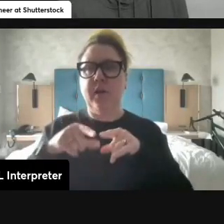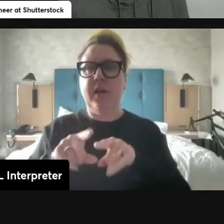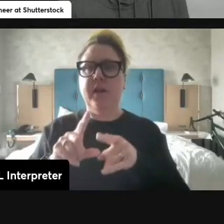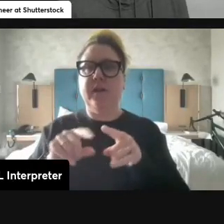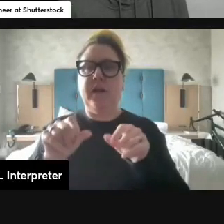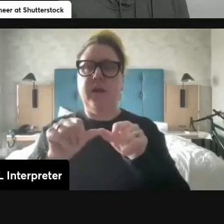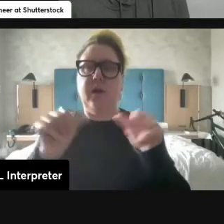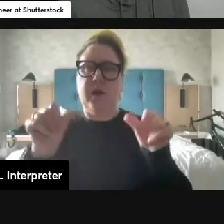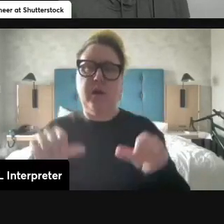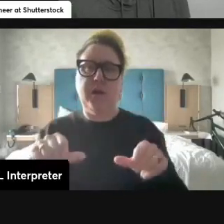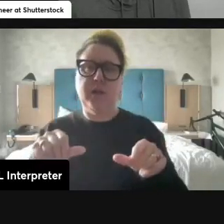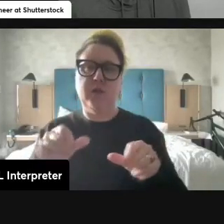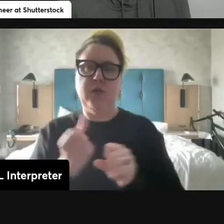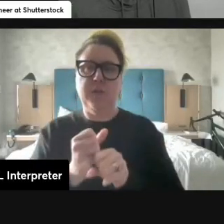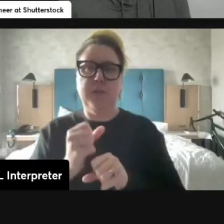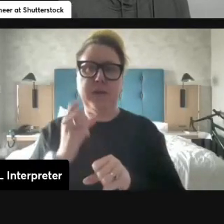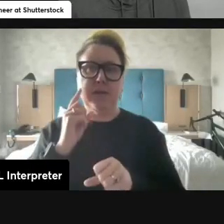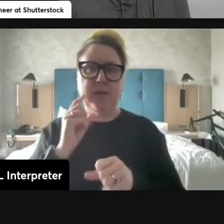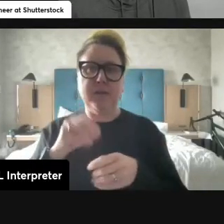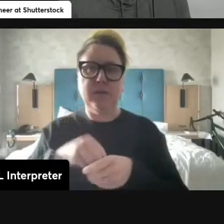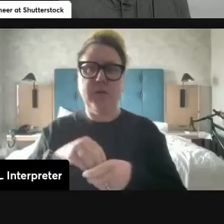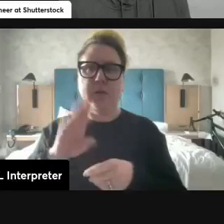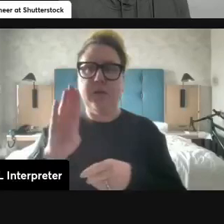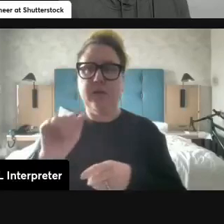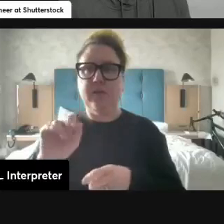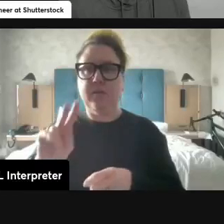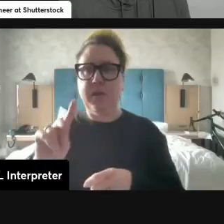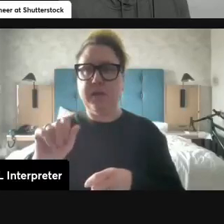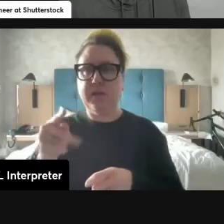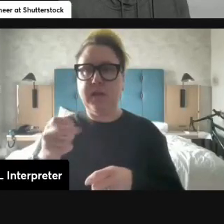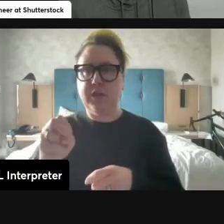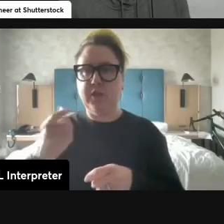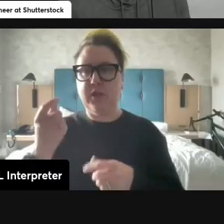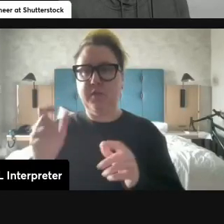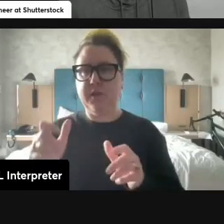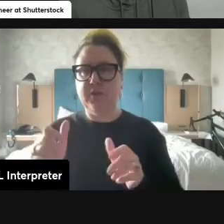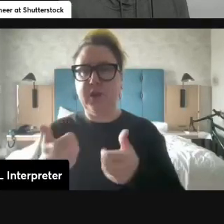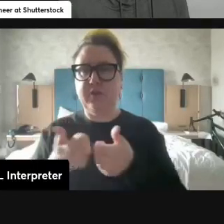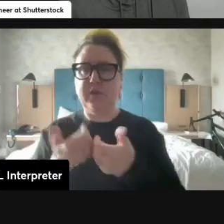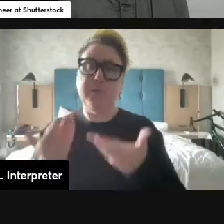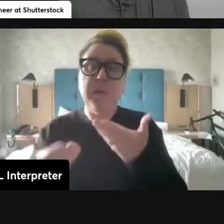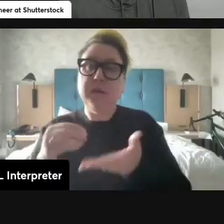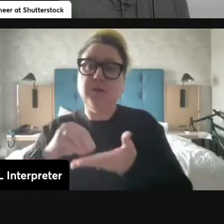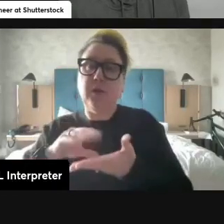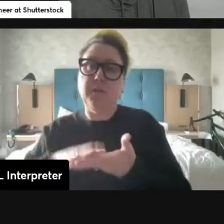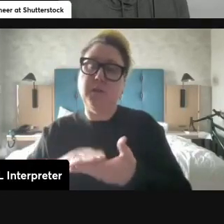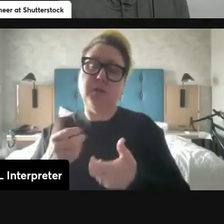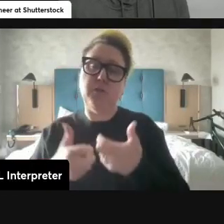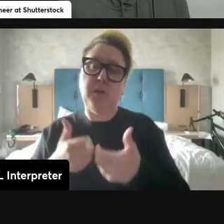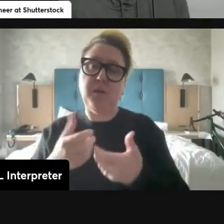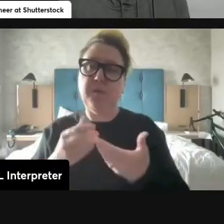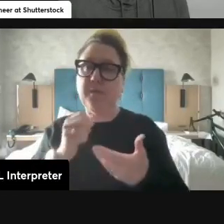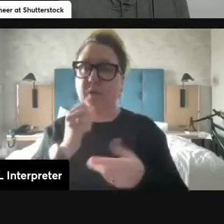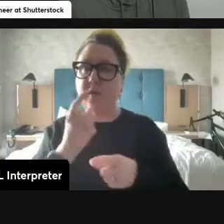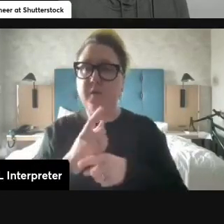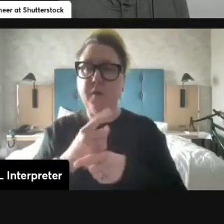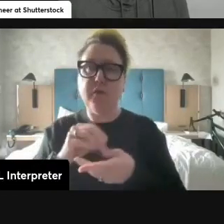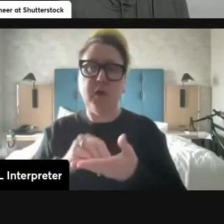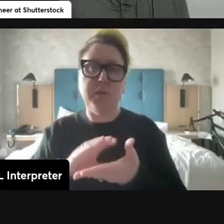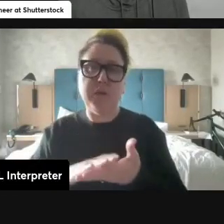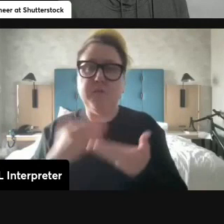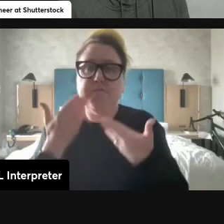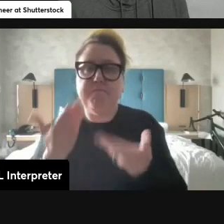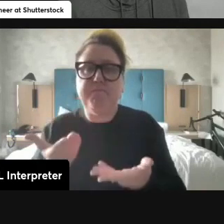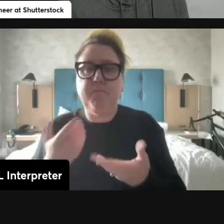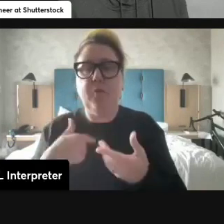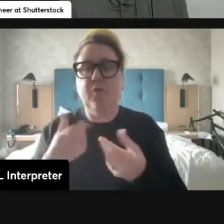sense in Backstage is a challenge, and maybe this is a documentation problem that we just don't have the right docs, and we're trying to figure